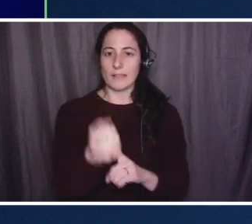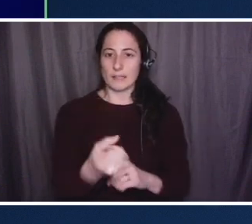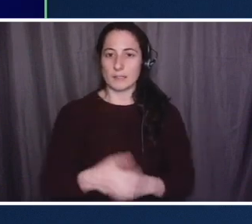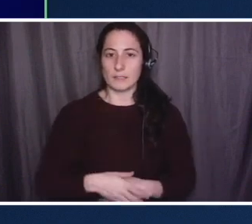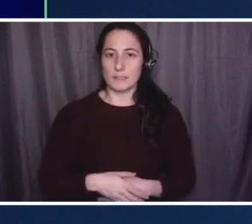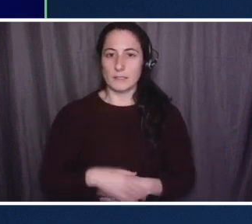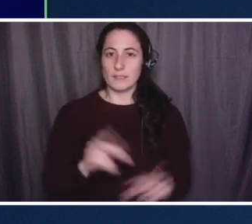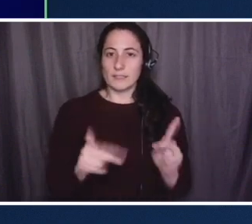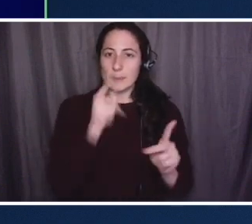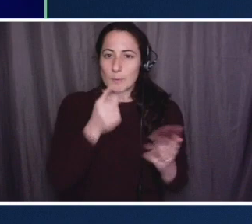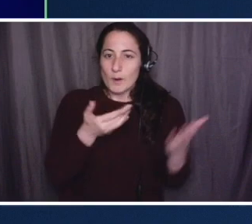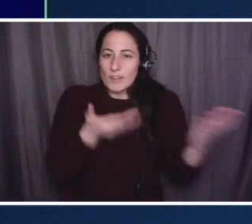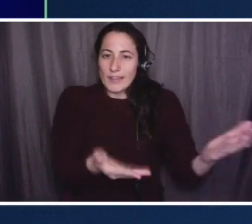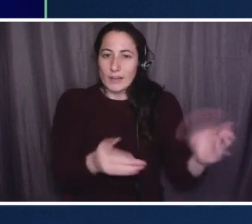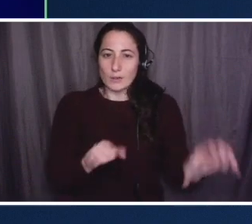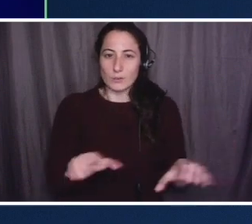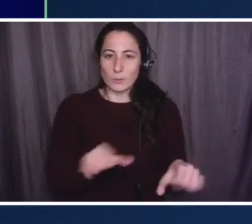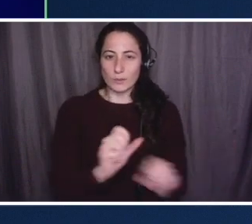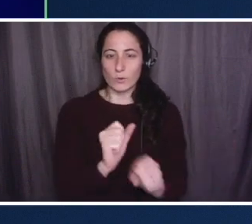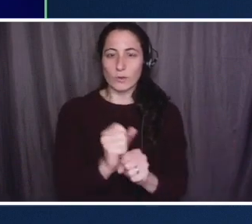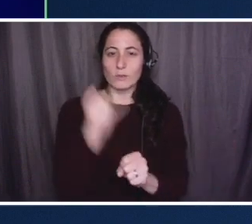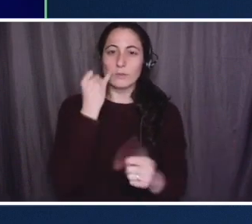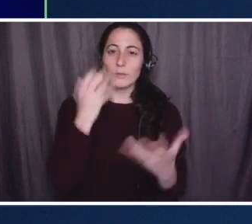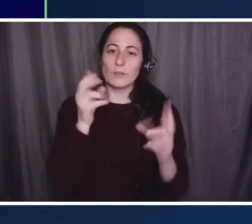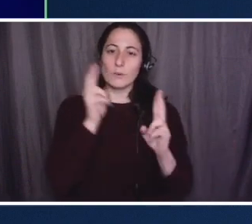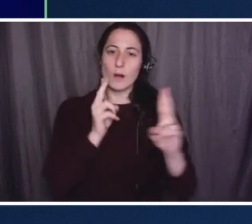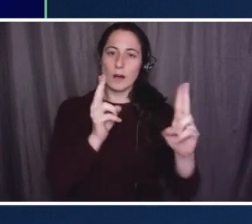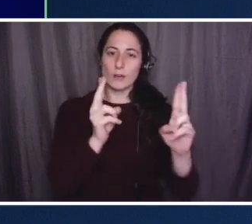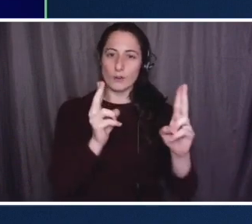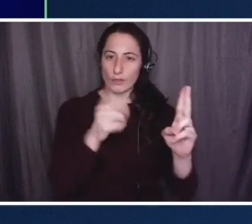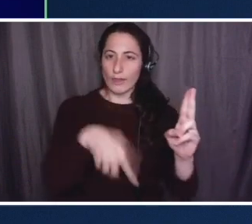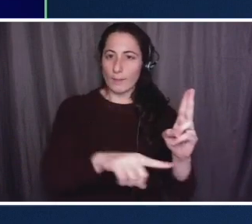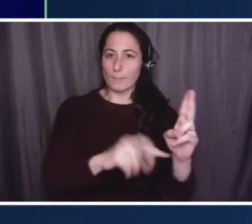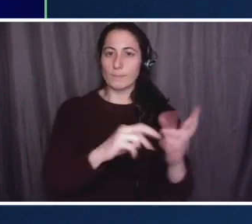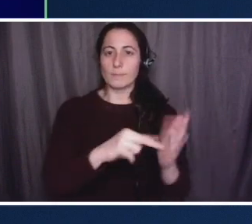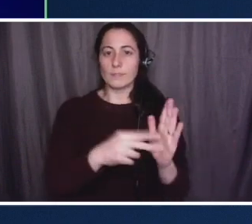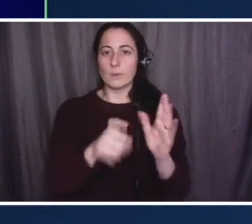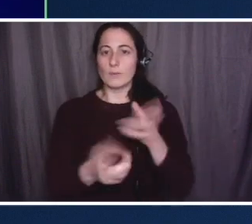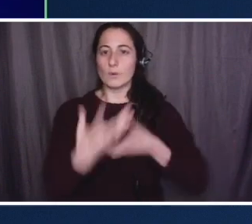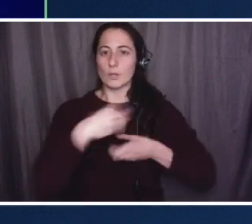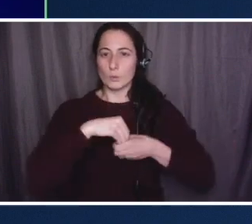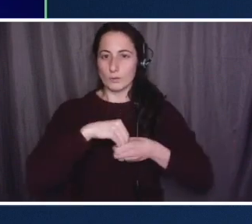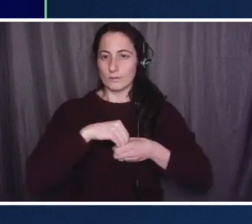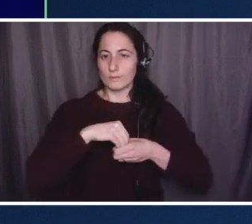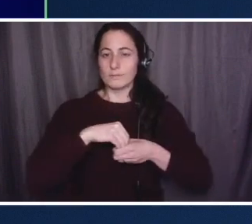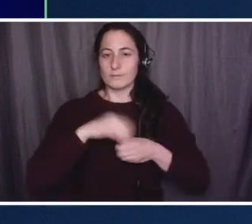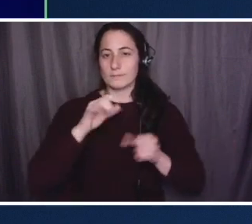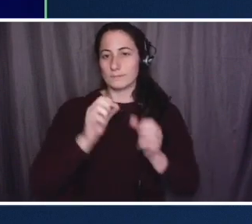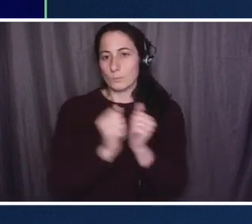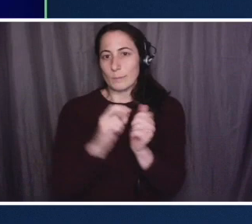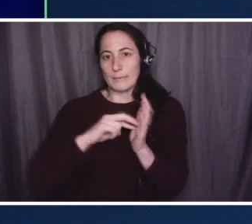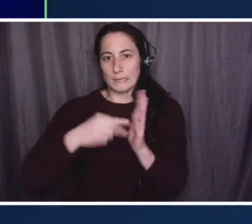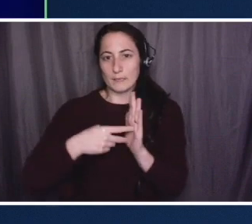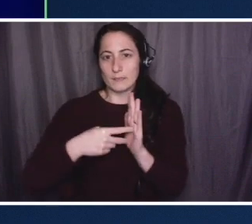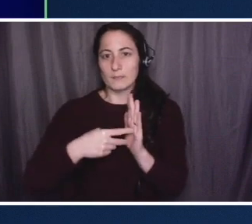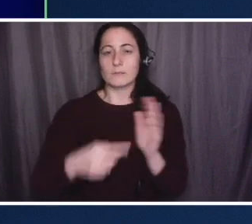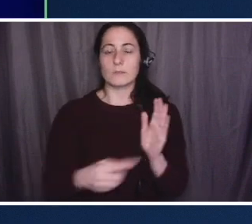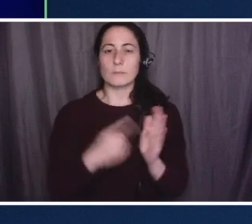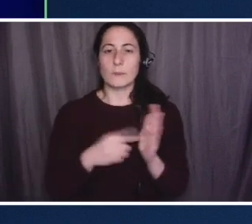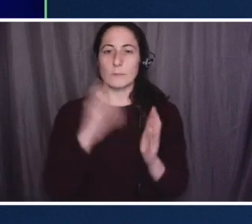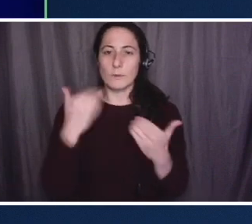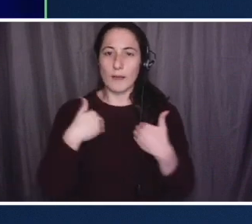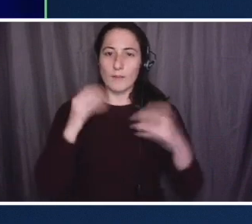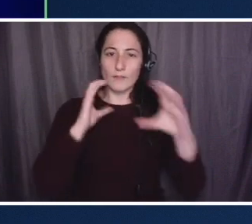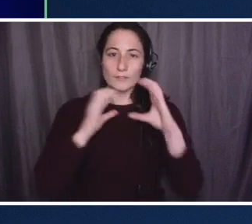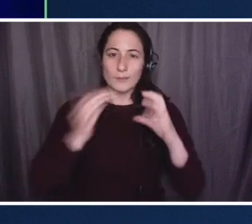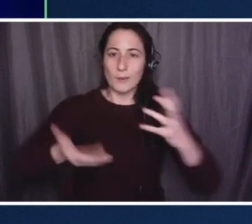So if we're gonna honor, that means meaningful inclusion, right? So that means a lot of times we have conversations where we invite people to be at the table.